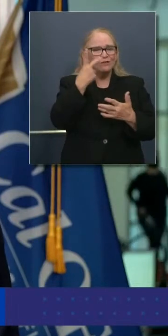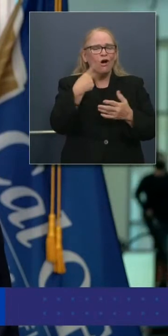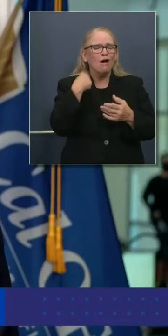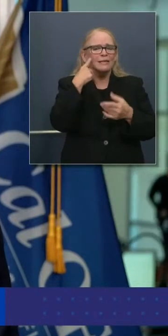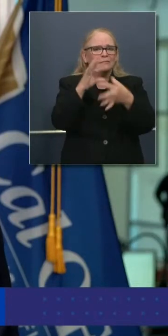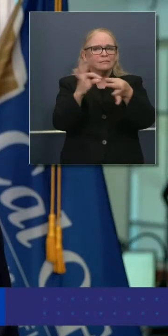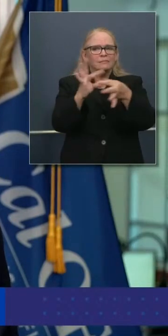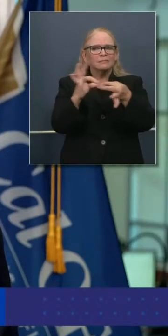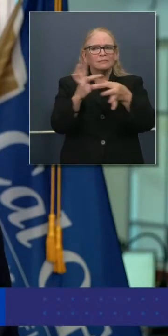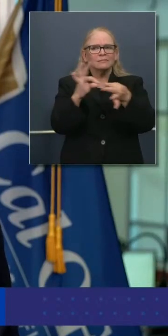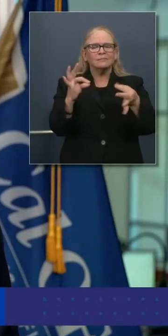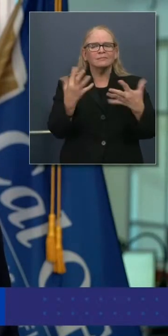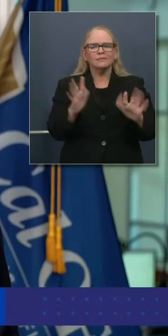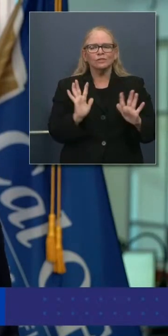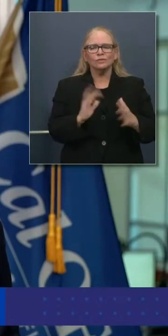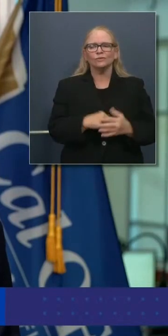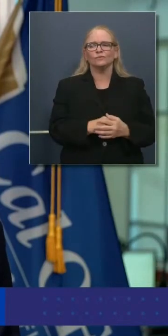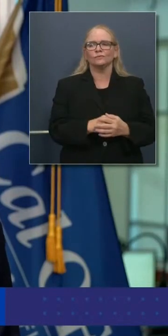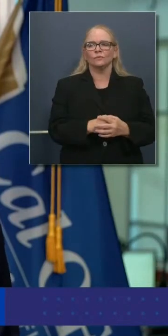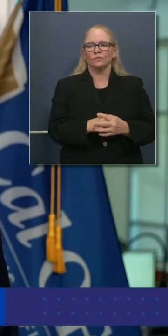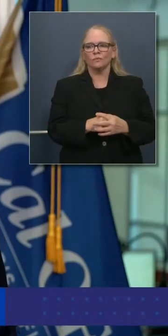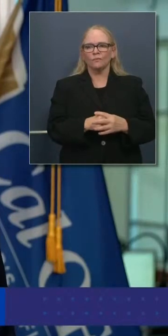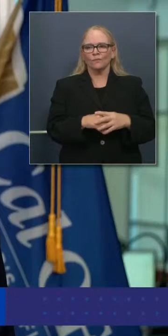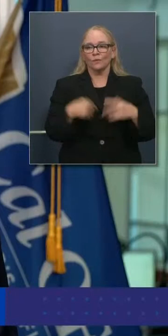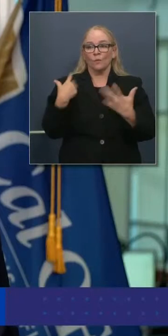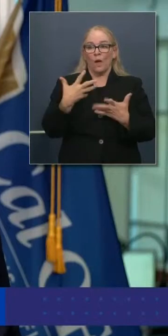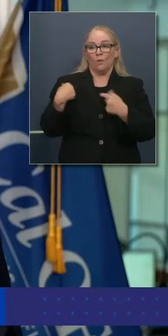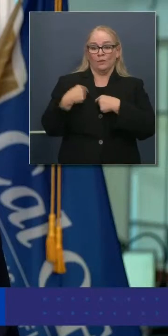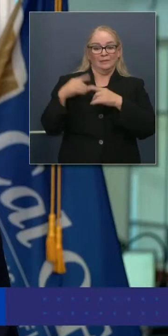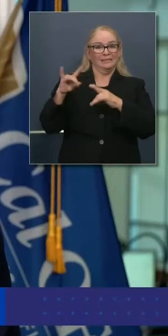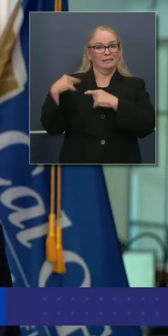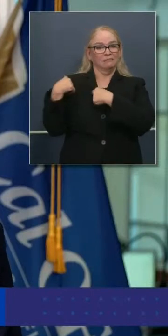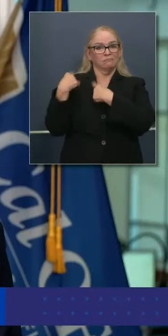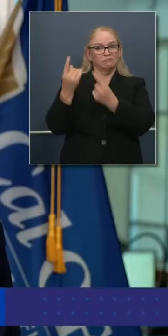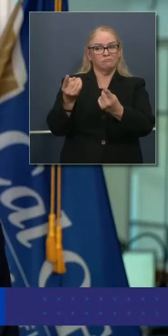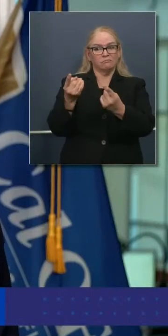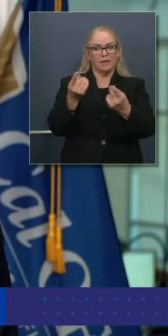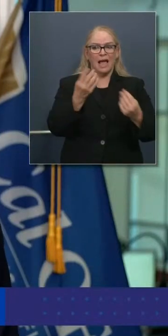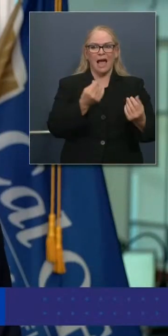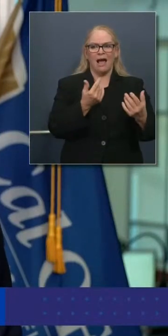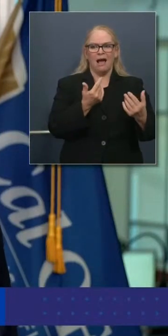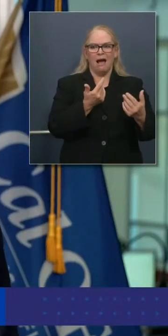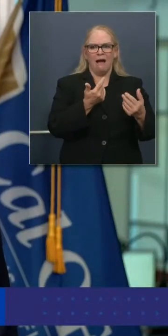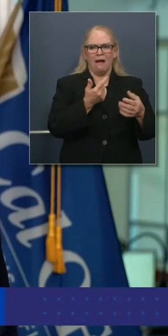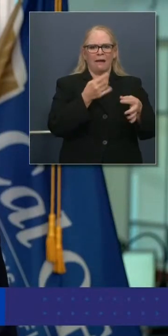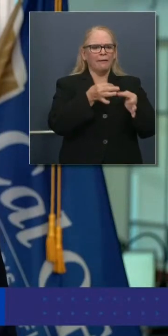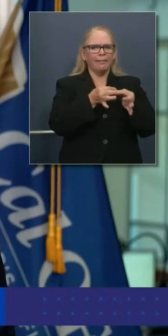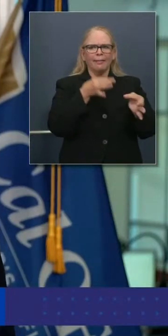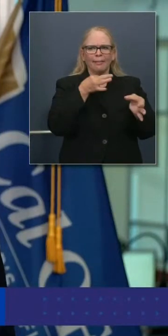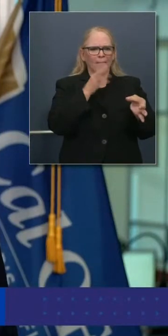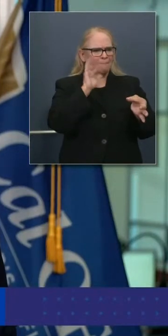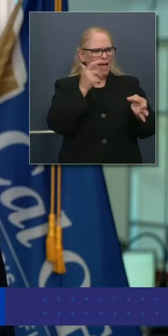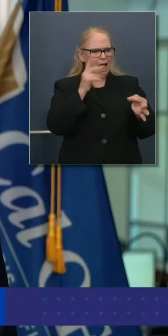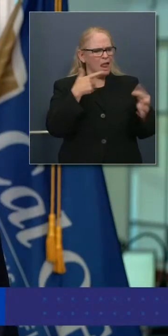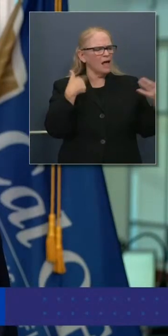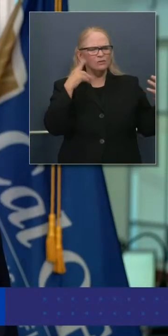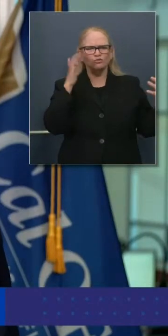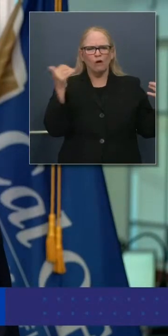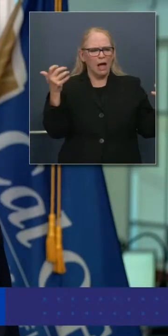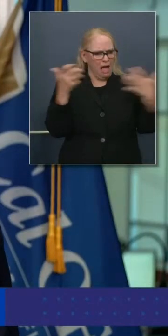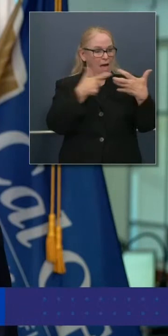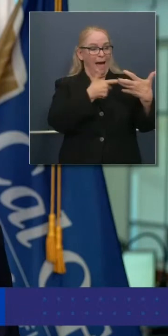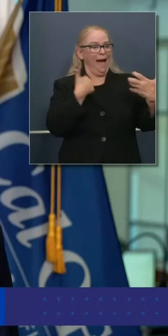suggest that the trend also looks favorable as it relates to positivity rate in the state. Kathleen Renane, AP.